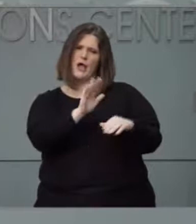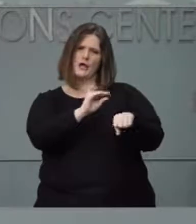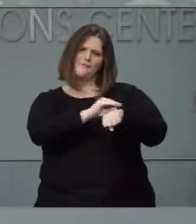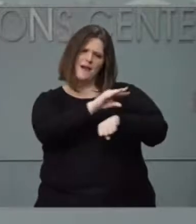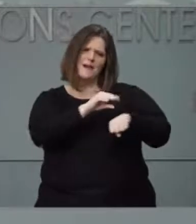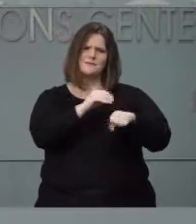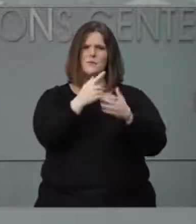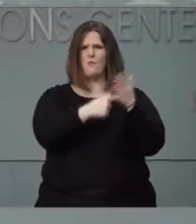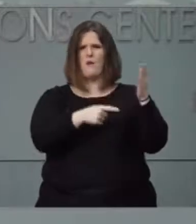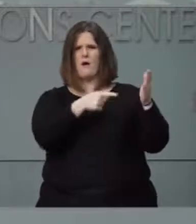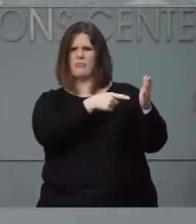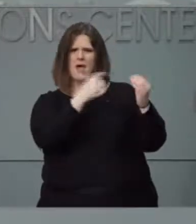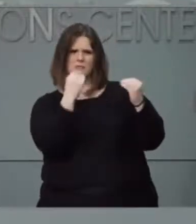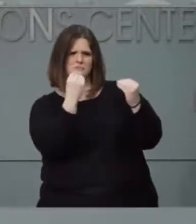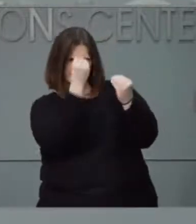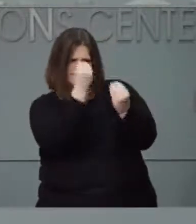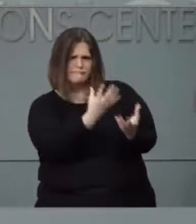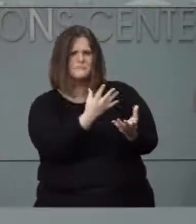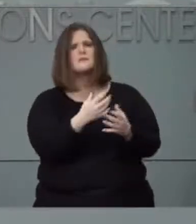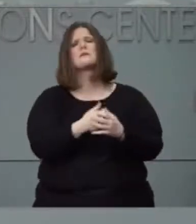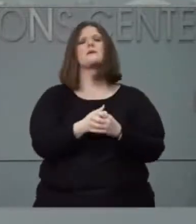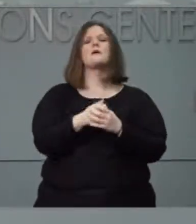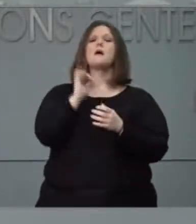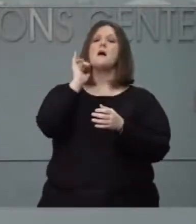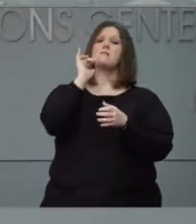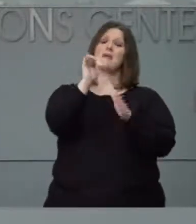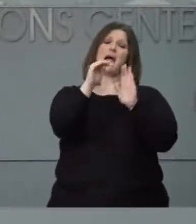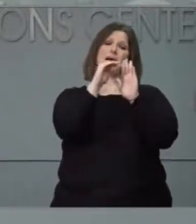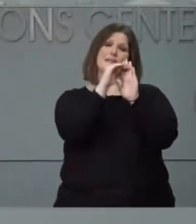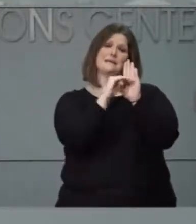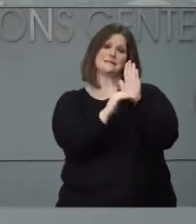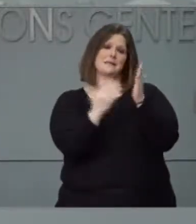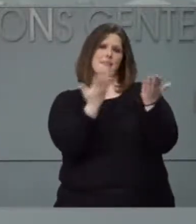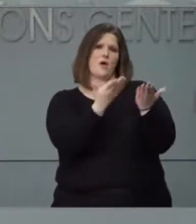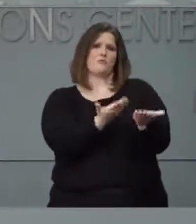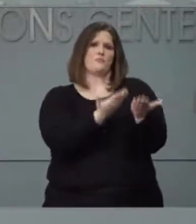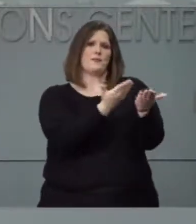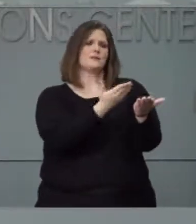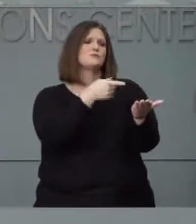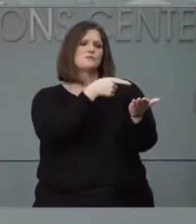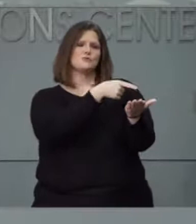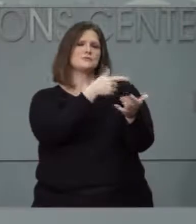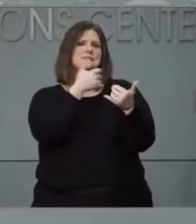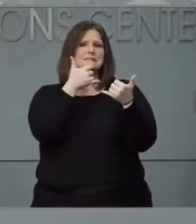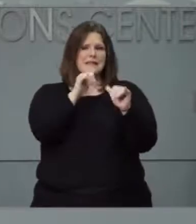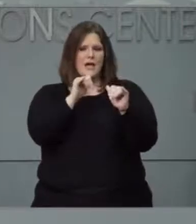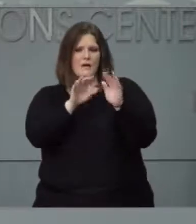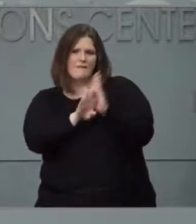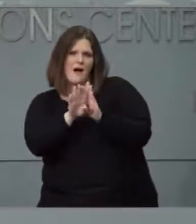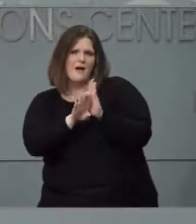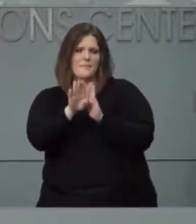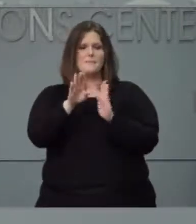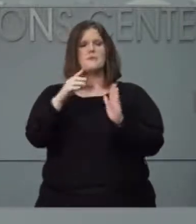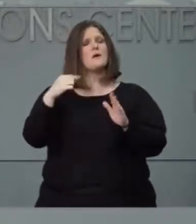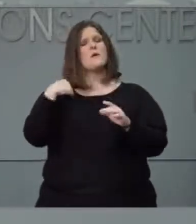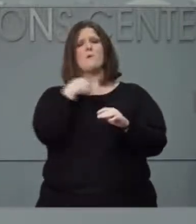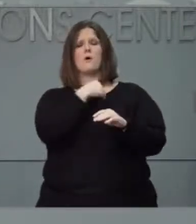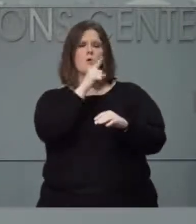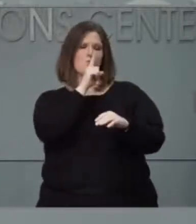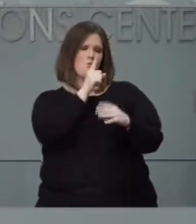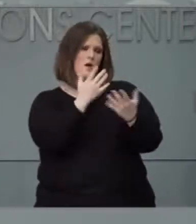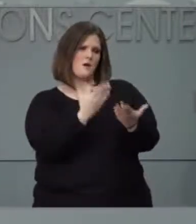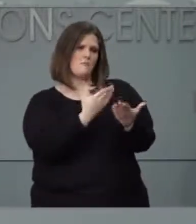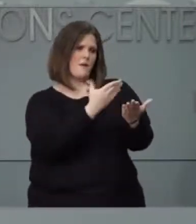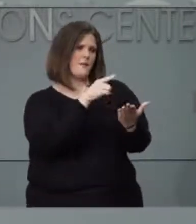what they're being told? It's still under development, and so they're going to be asked to really look at their cases and prioritize